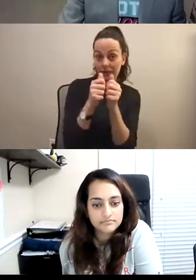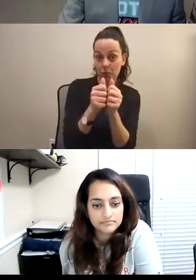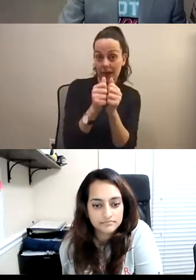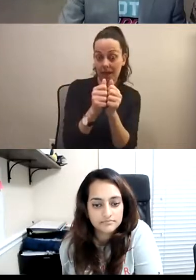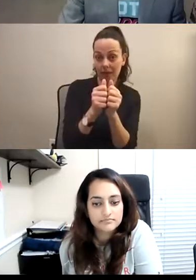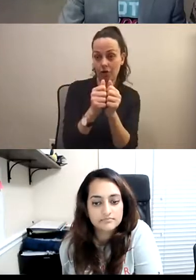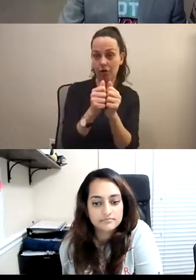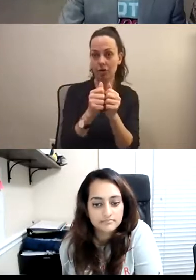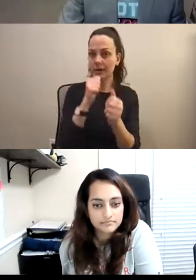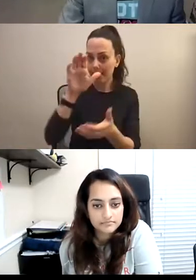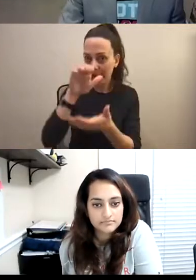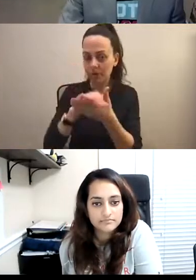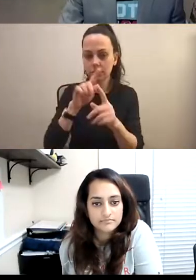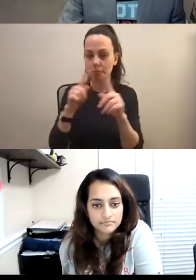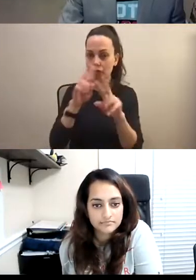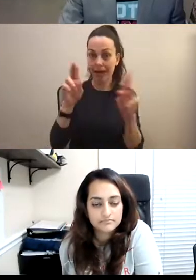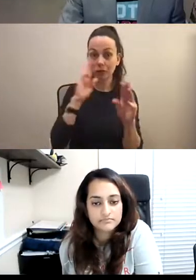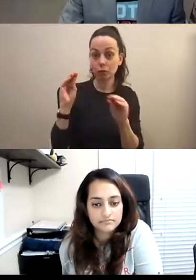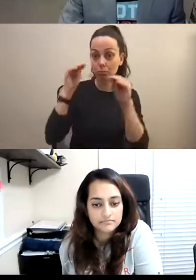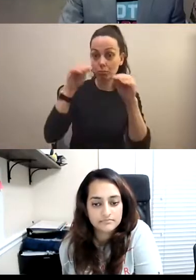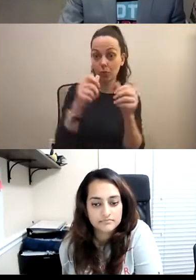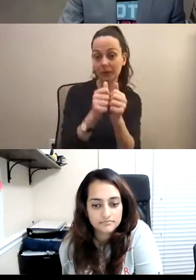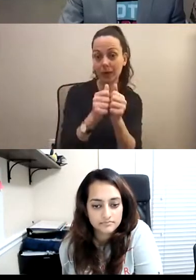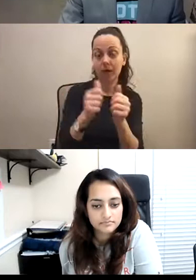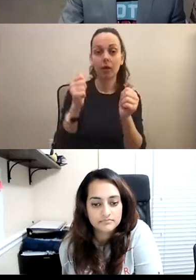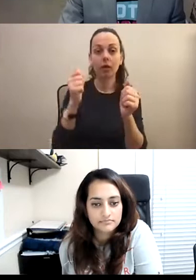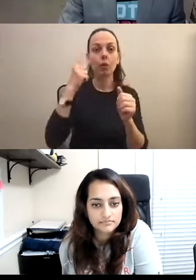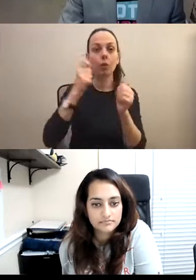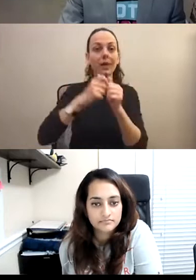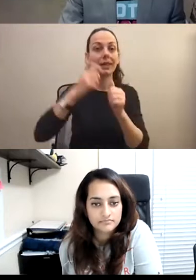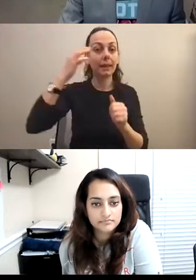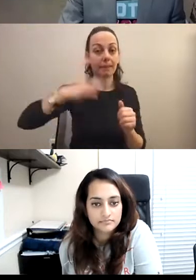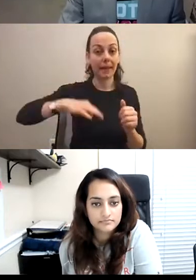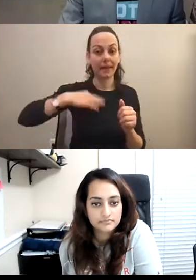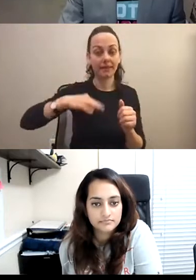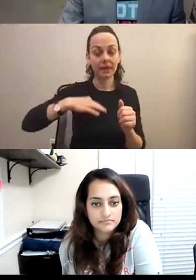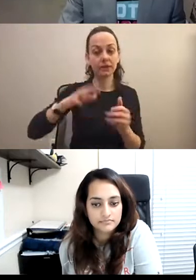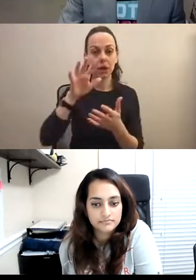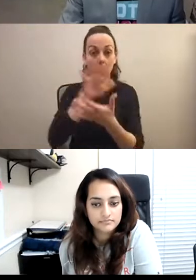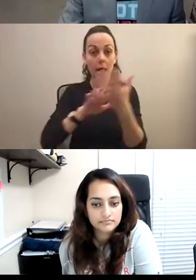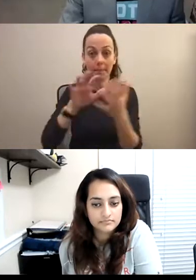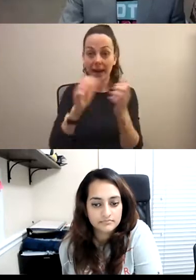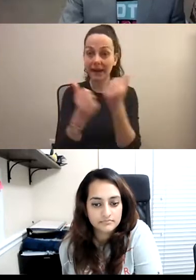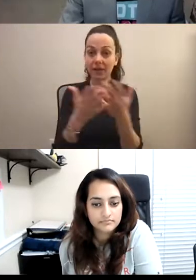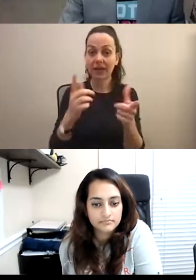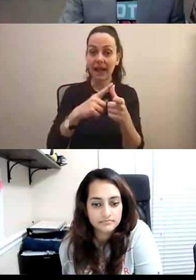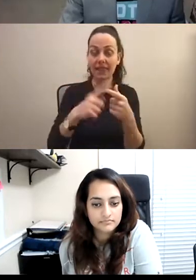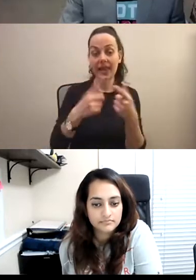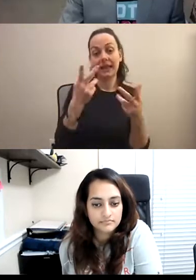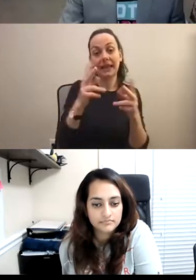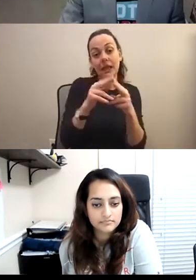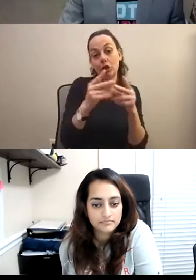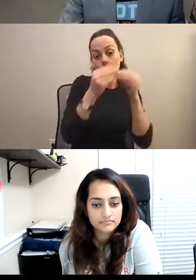moving in your own benefits, you will either have them combined and lose a good portion of them or lose them